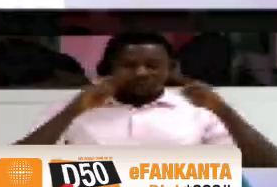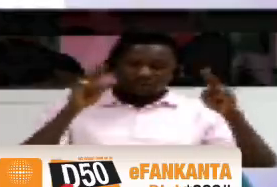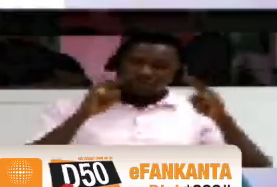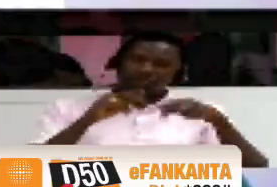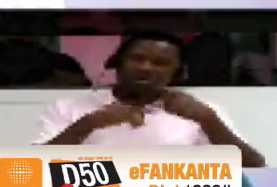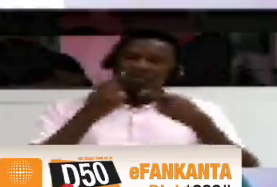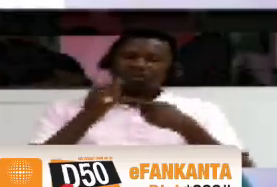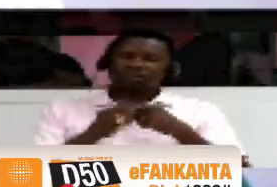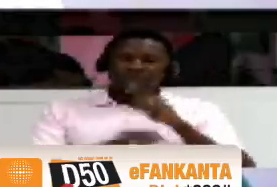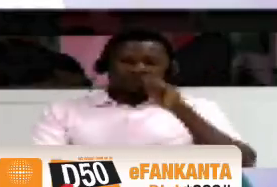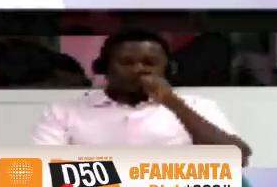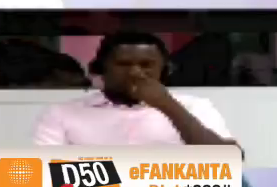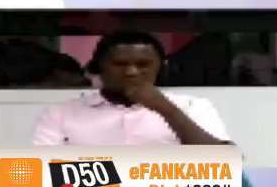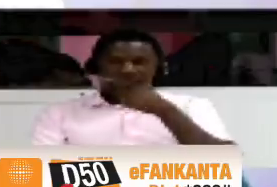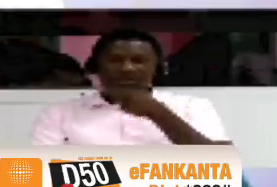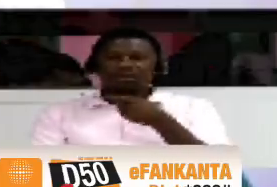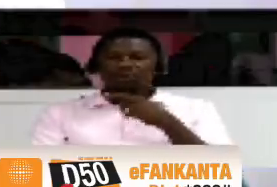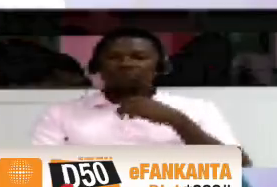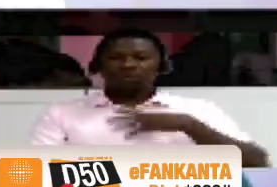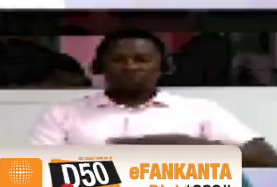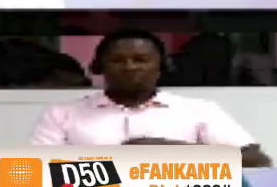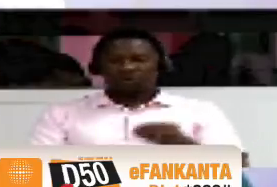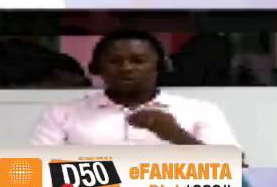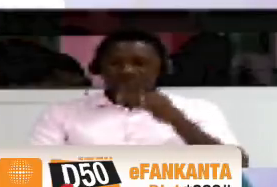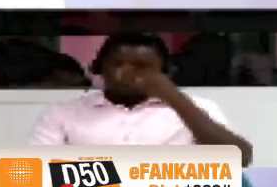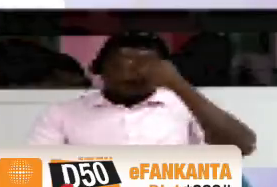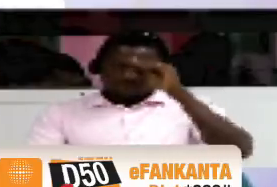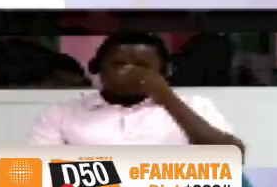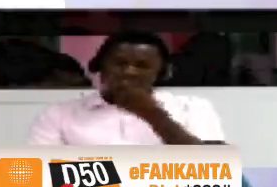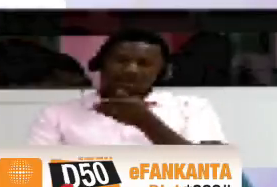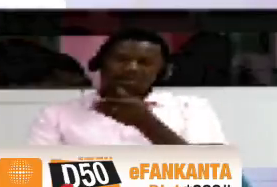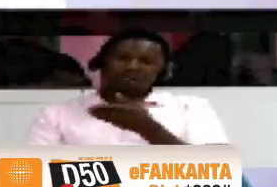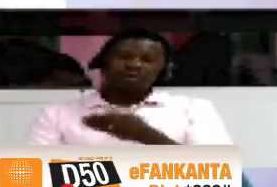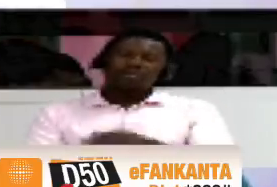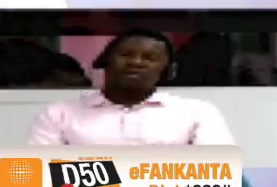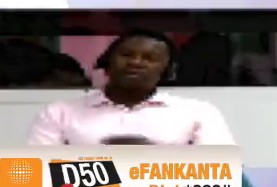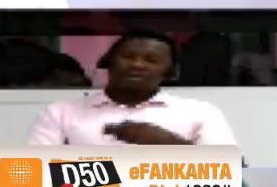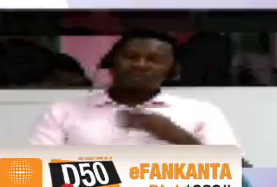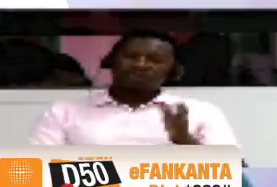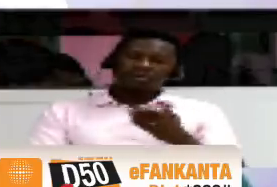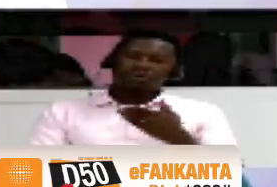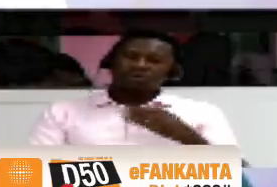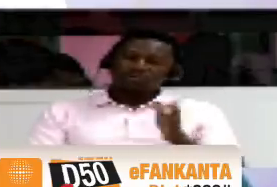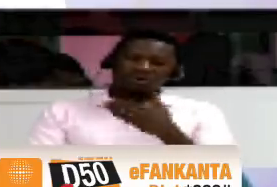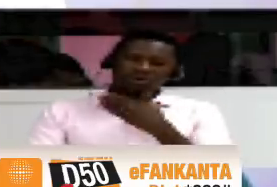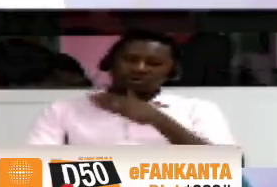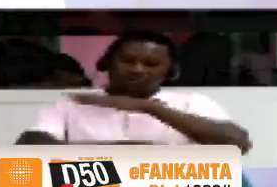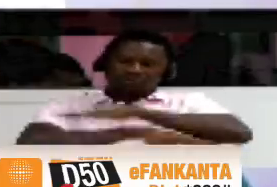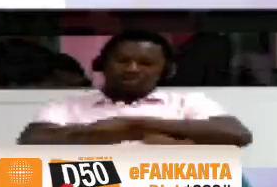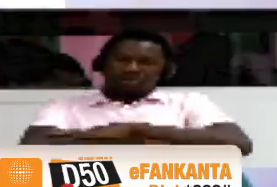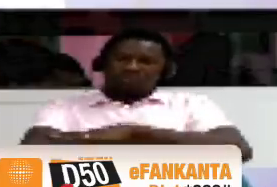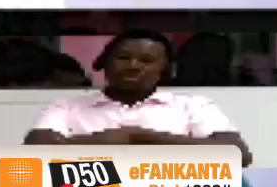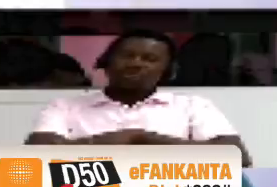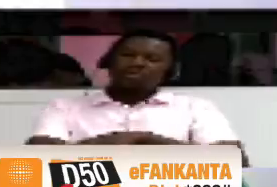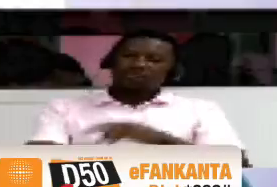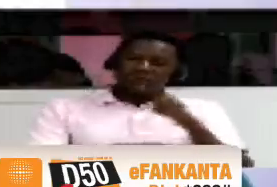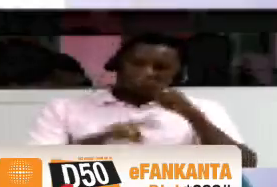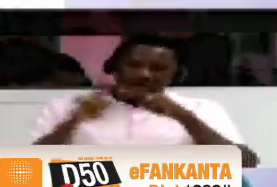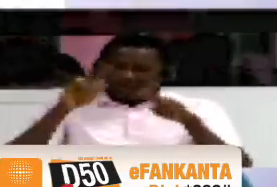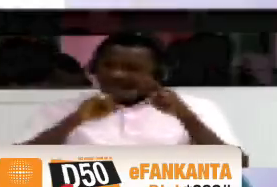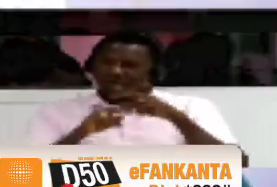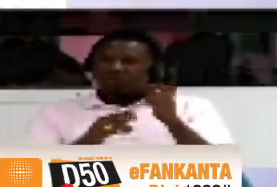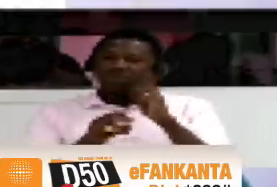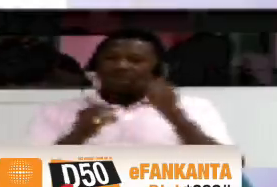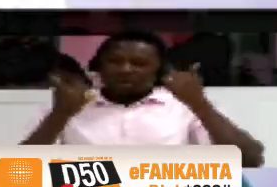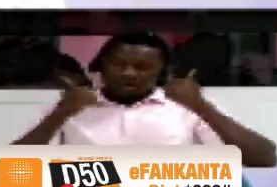the demise of his son. And so we went to the school to find out from